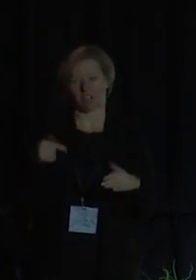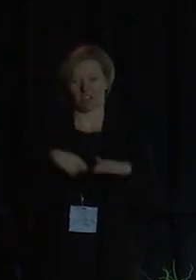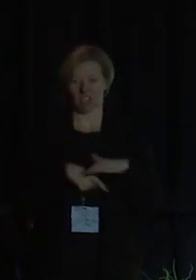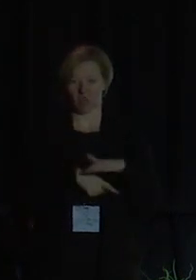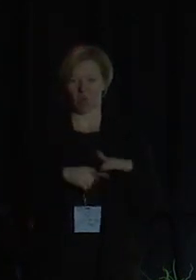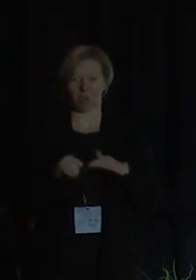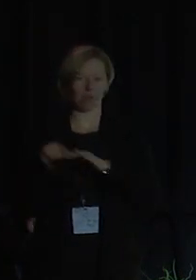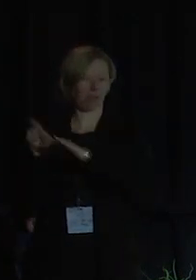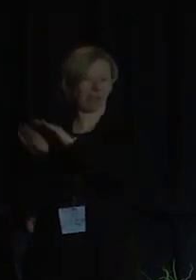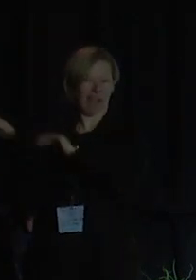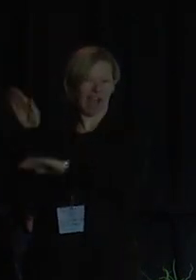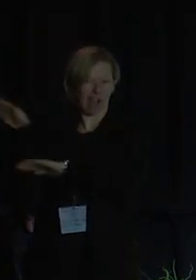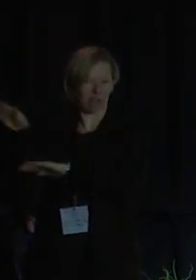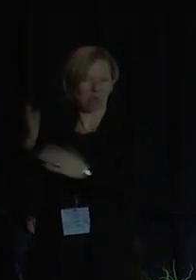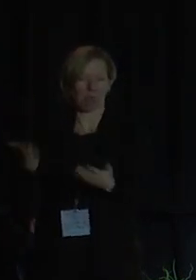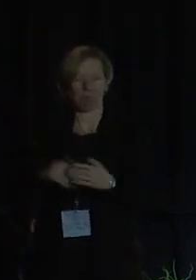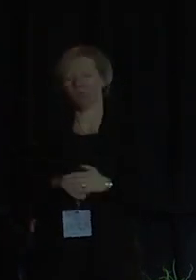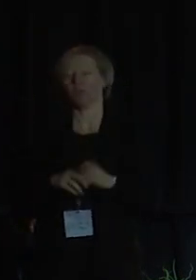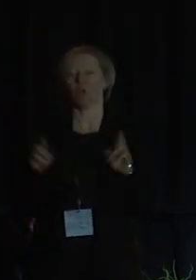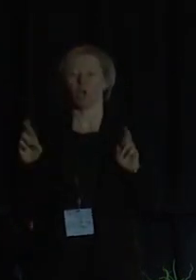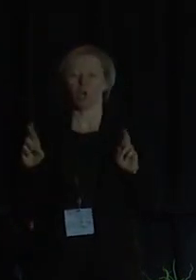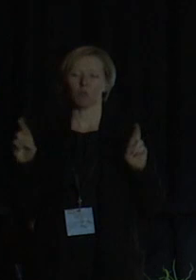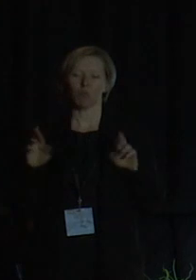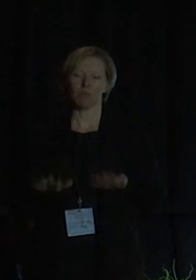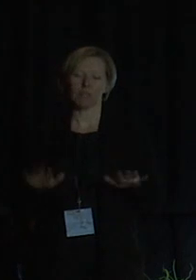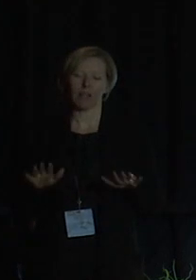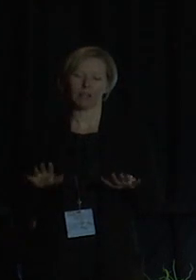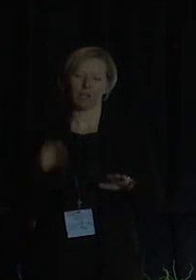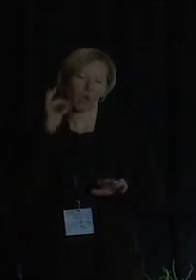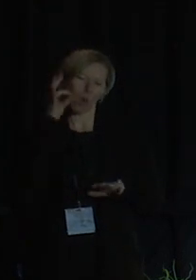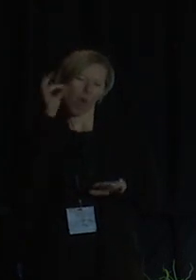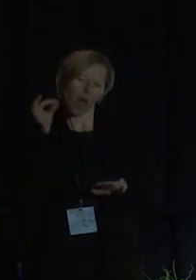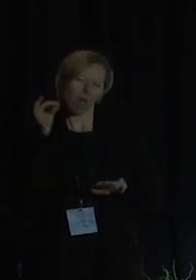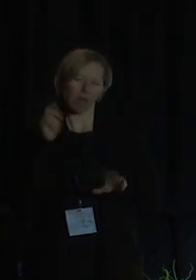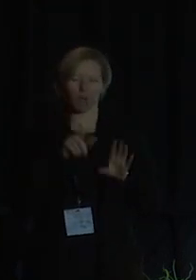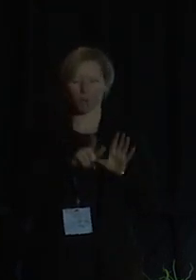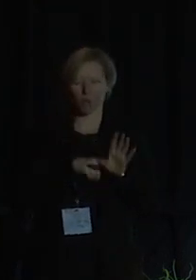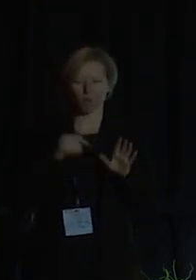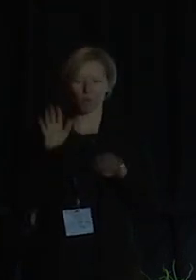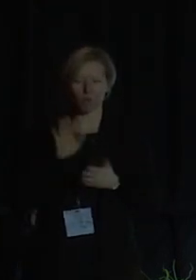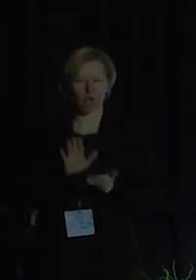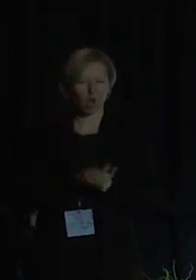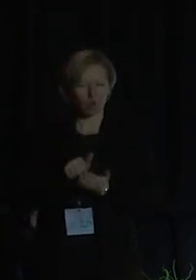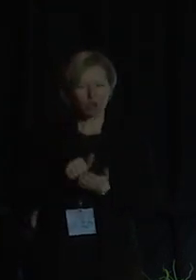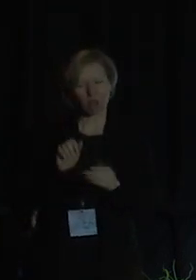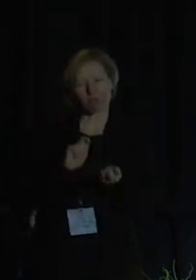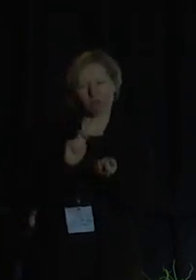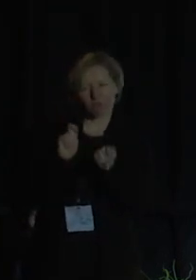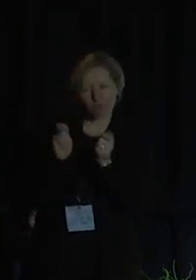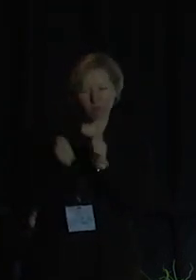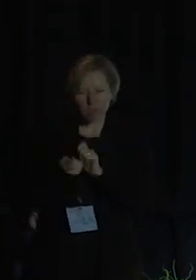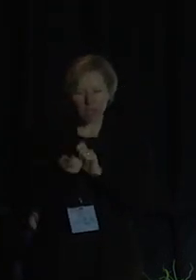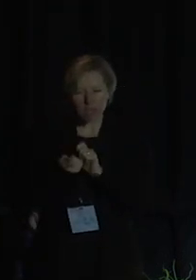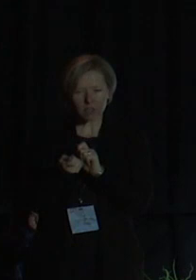locations. Promised Land questions how youth culture has transformed over the years. And as part of the experience, Mr.